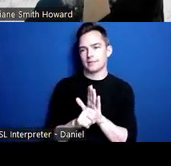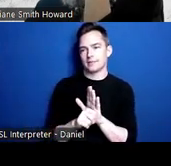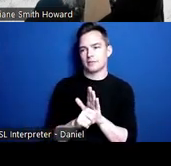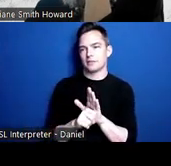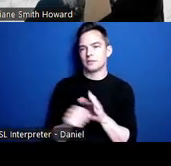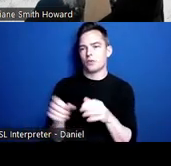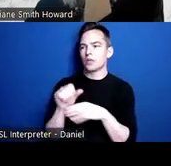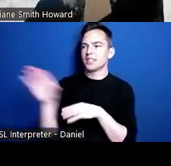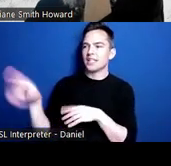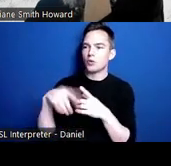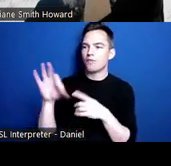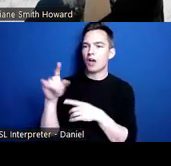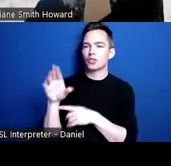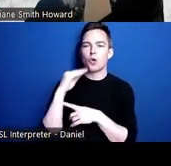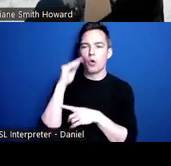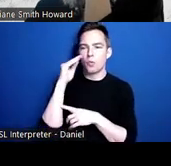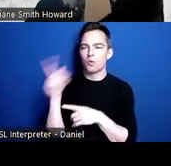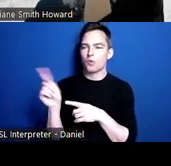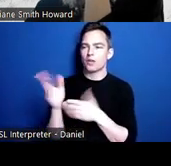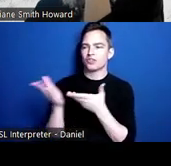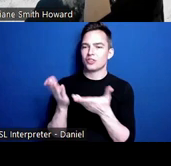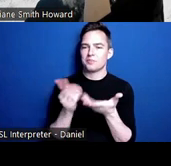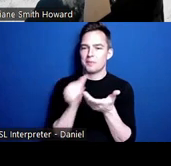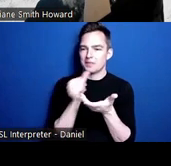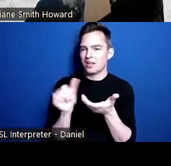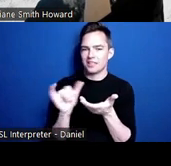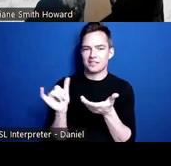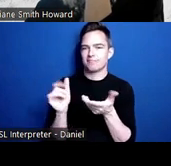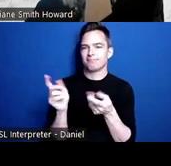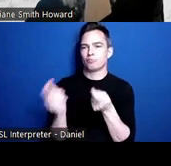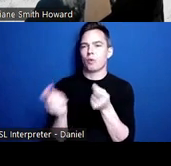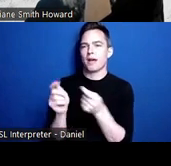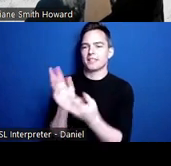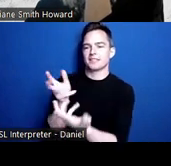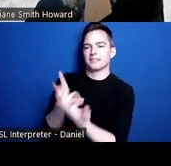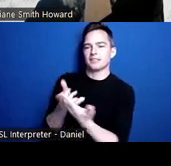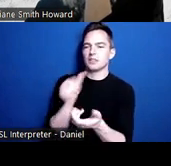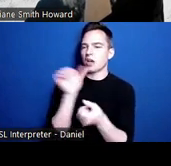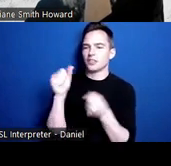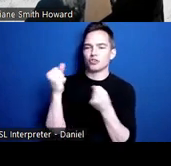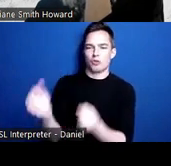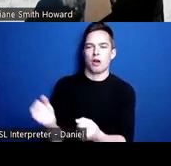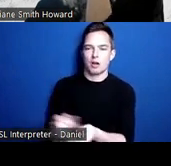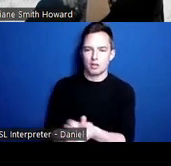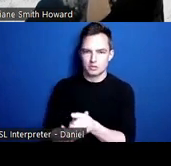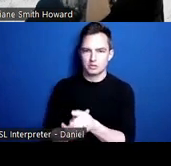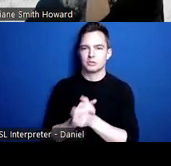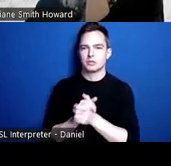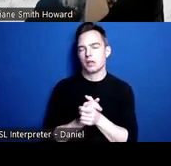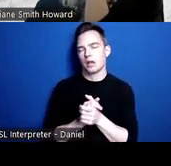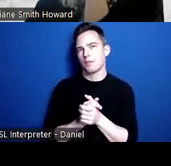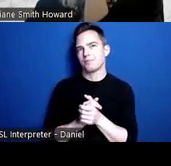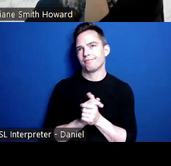foster homes where the services may not be as robust or as strong. So that is definitely